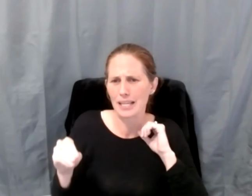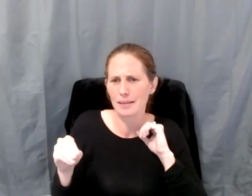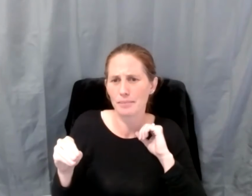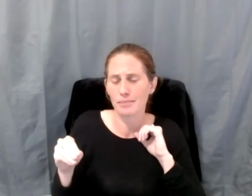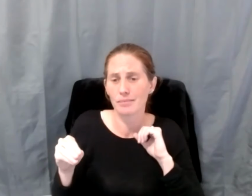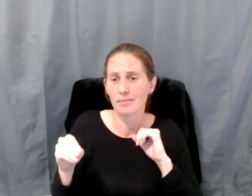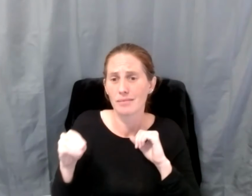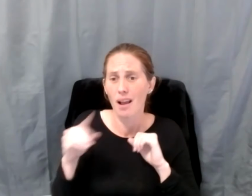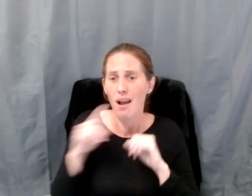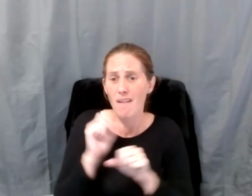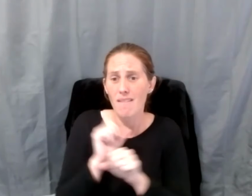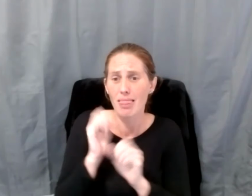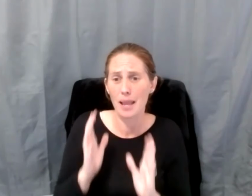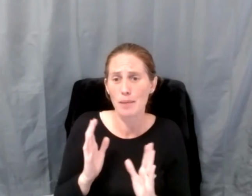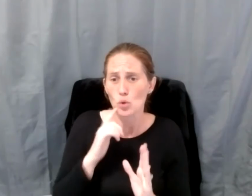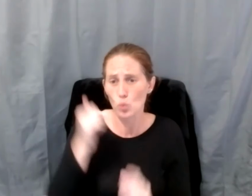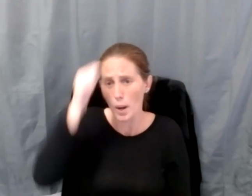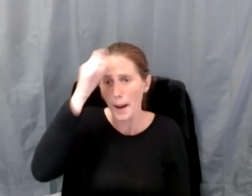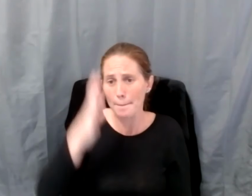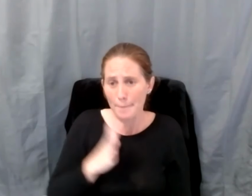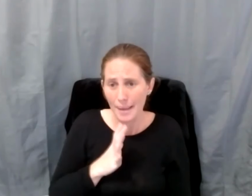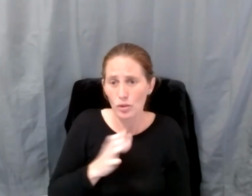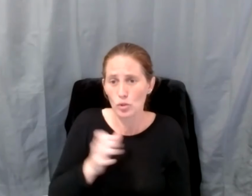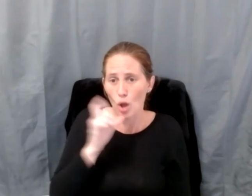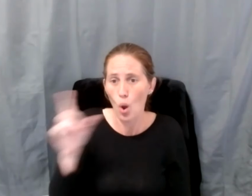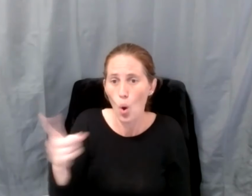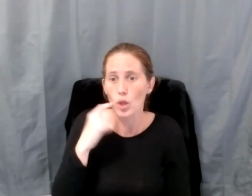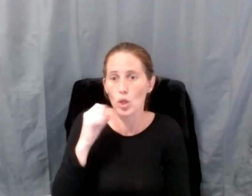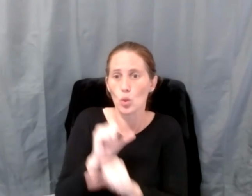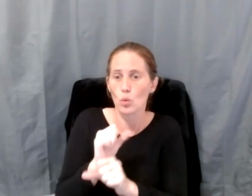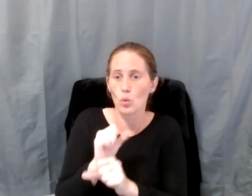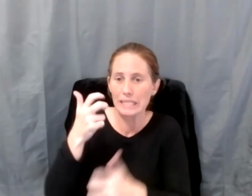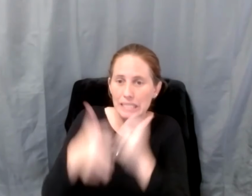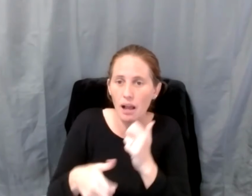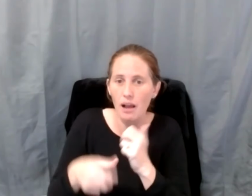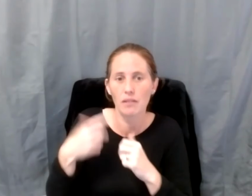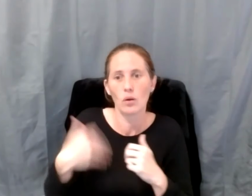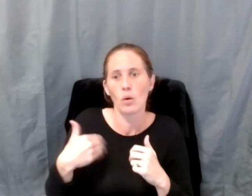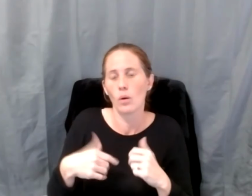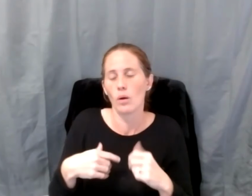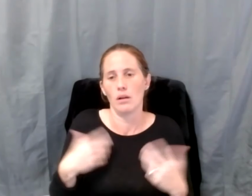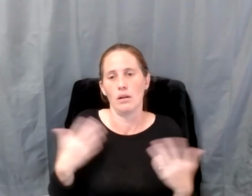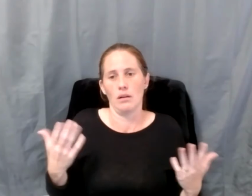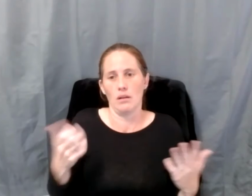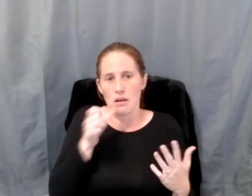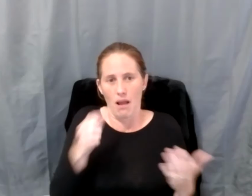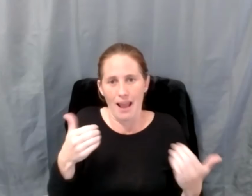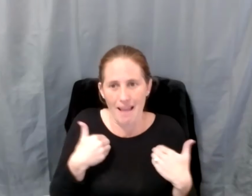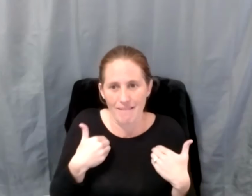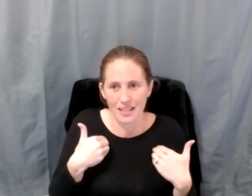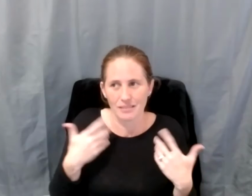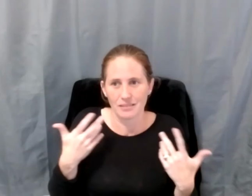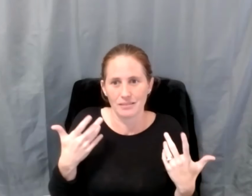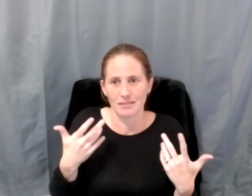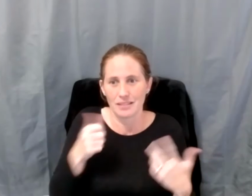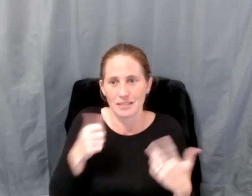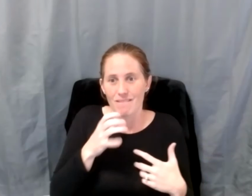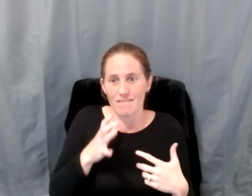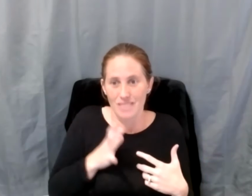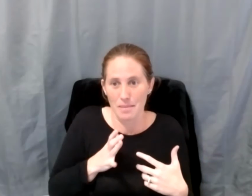male. And so the, not only was the work debilitating, but the psychological stress of not having, um, female